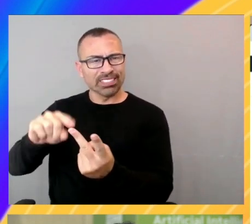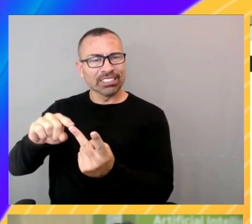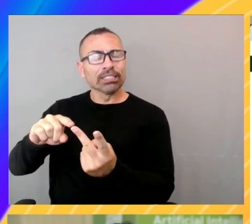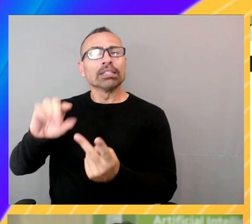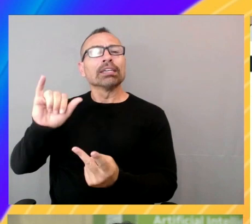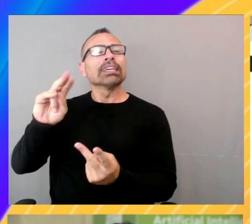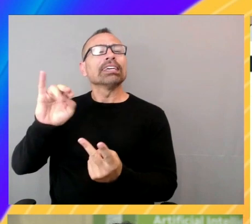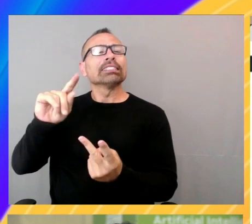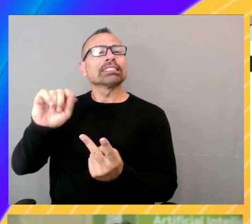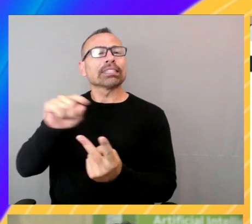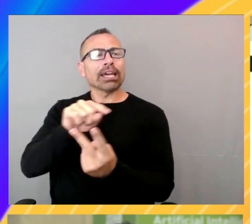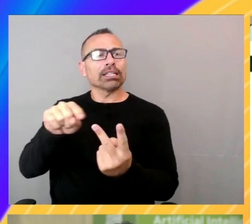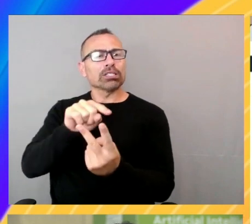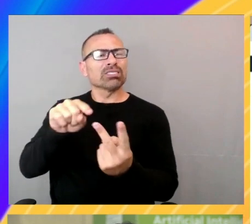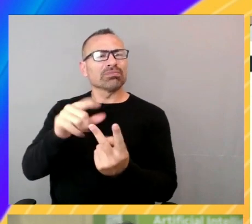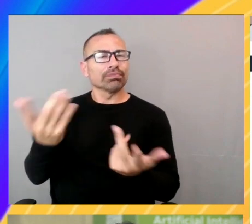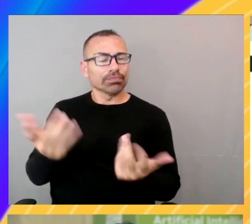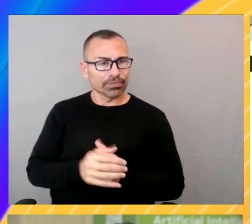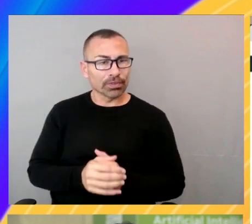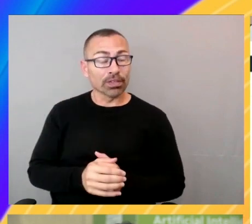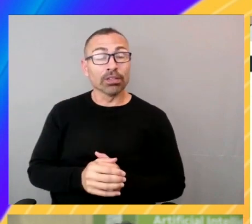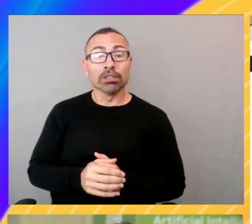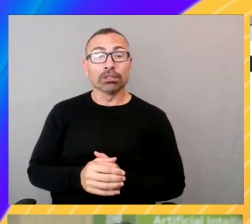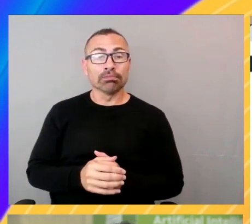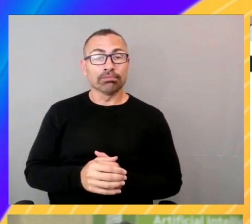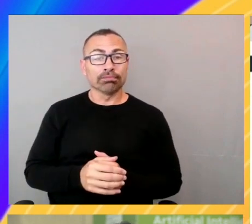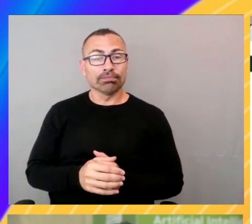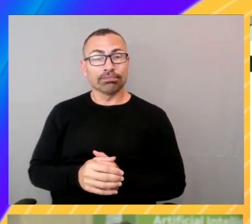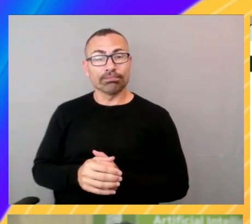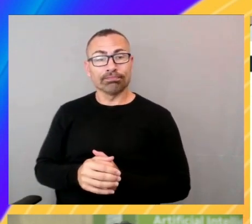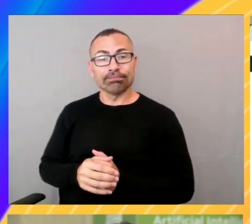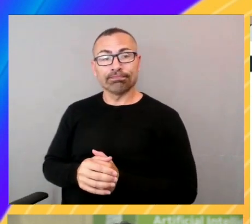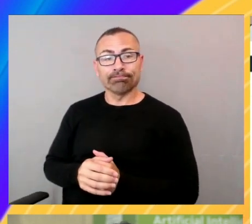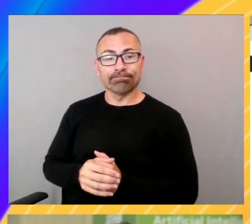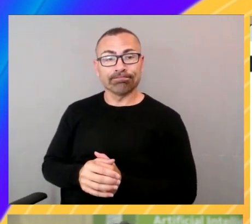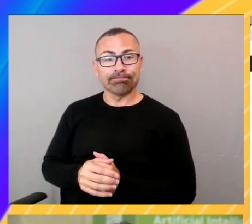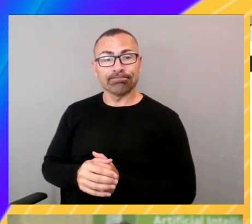let's talk about that first. The proactive insight is something that,